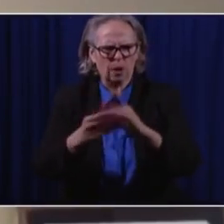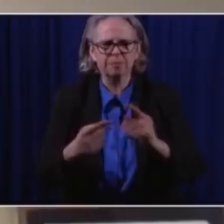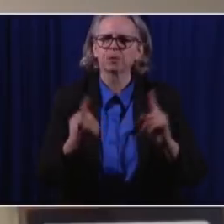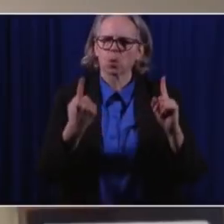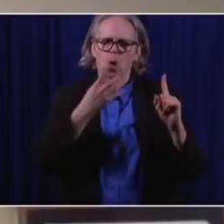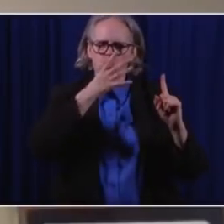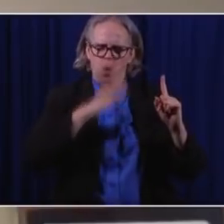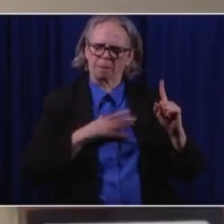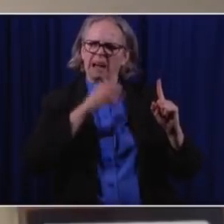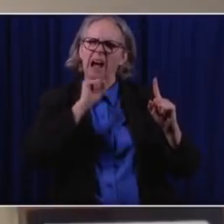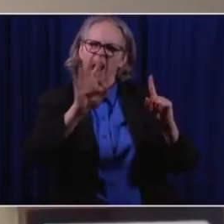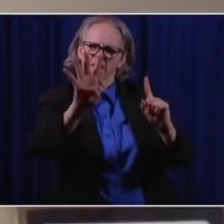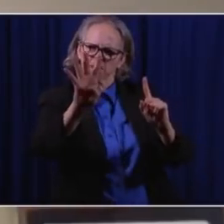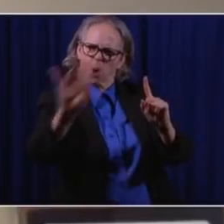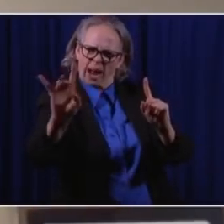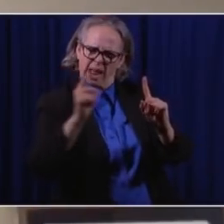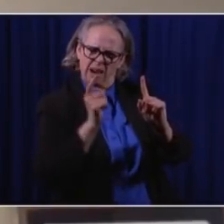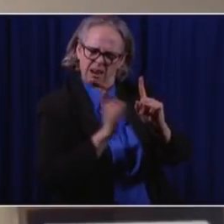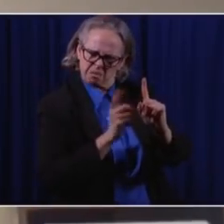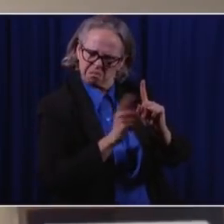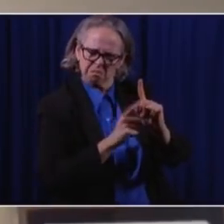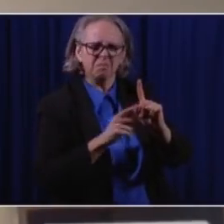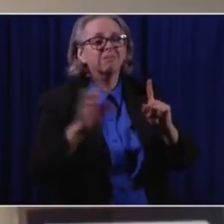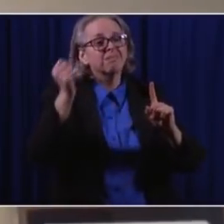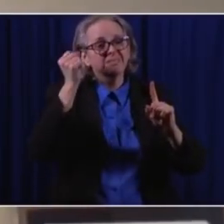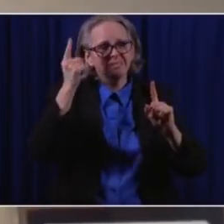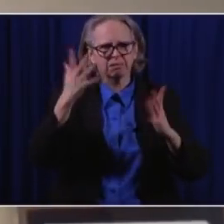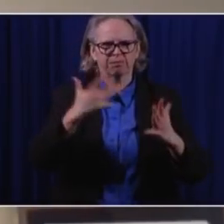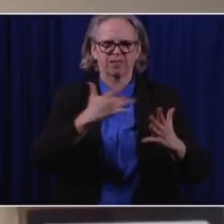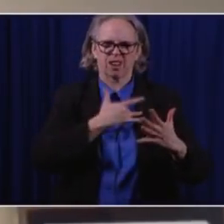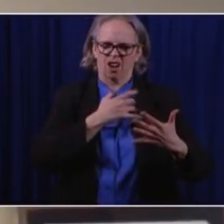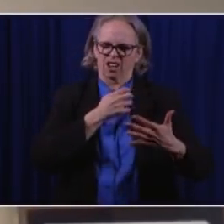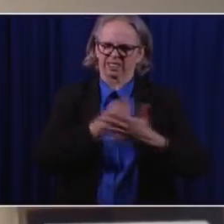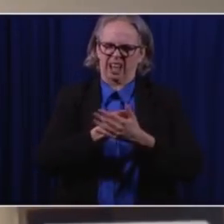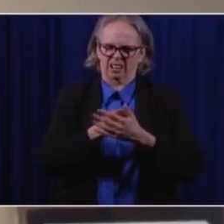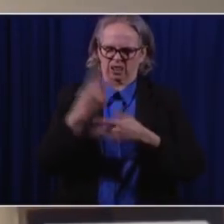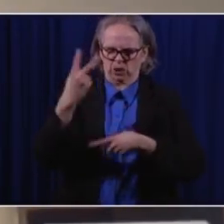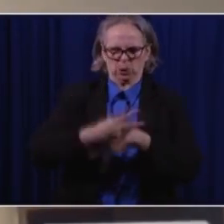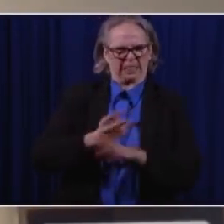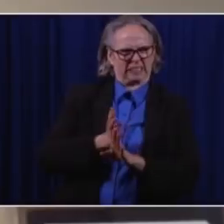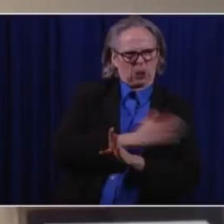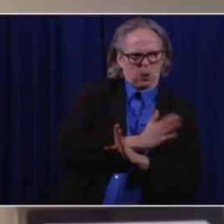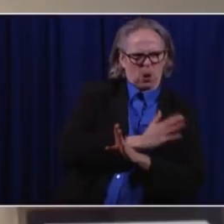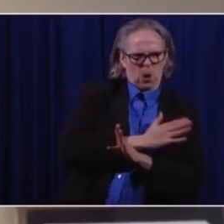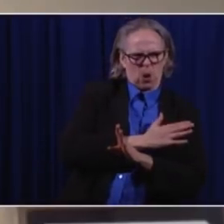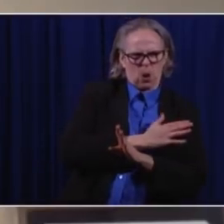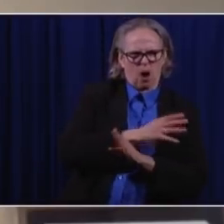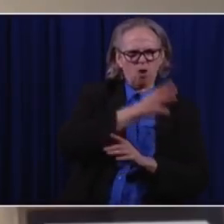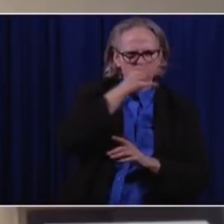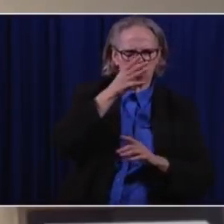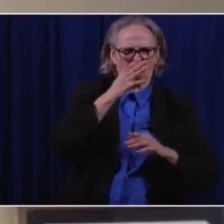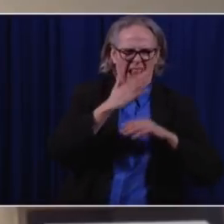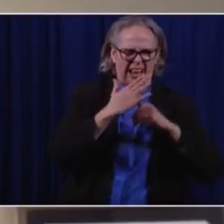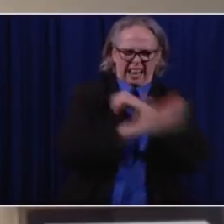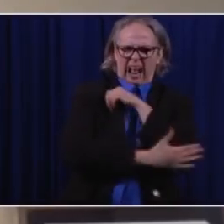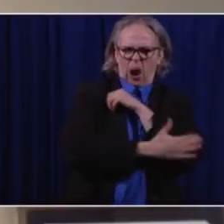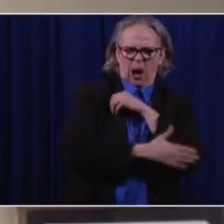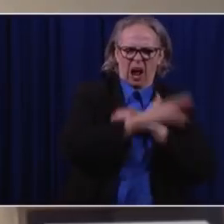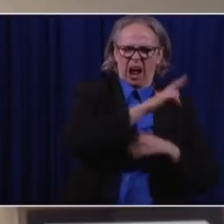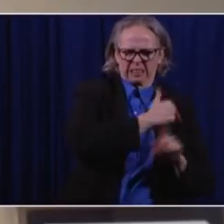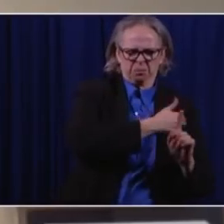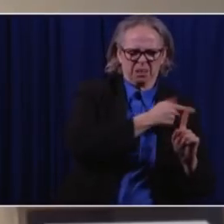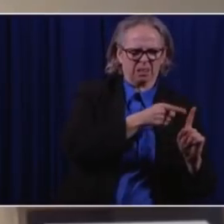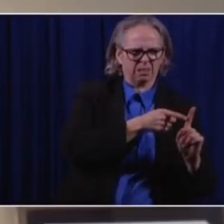cardiac arrest 2 days ago in one of our rural counties. She wasn't sick before she went into cardiac arrest. She didn't have